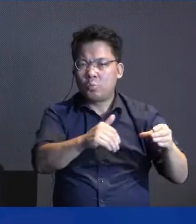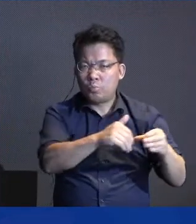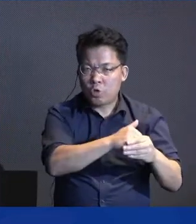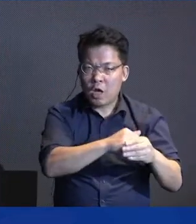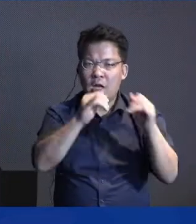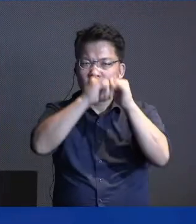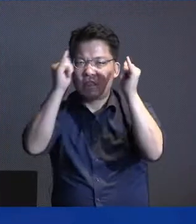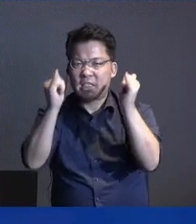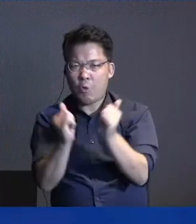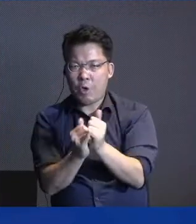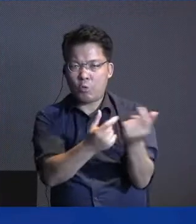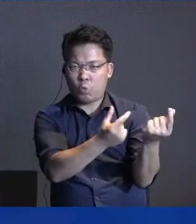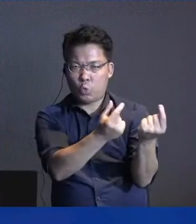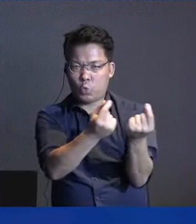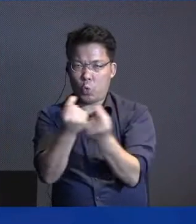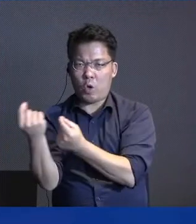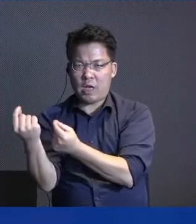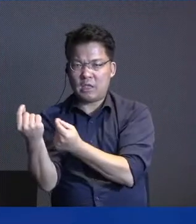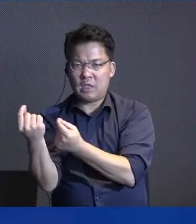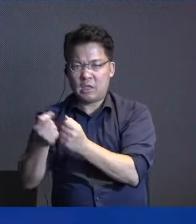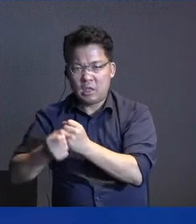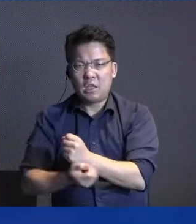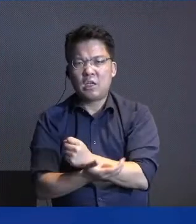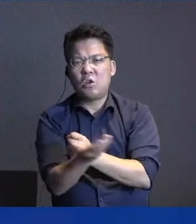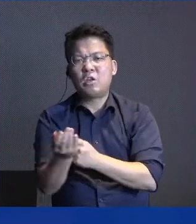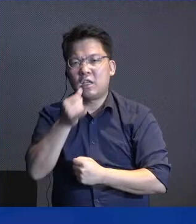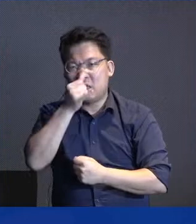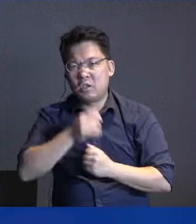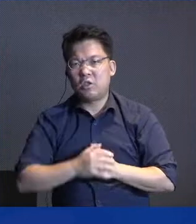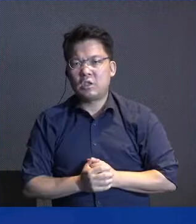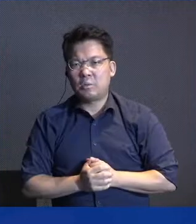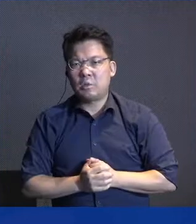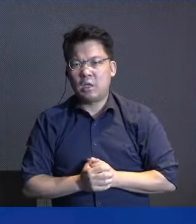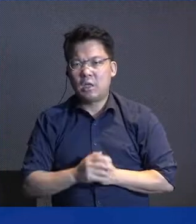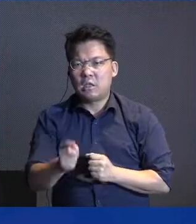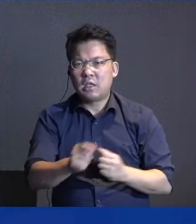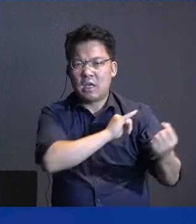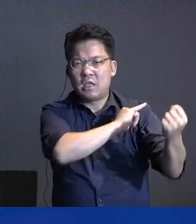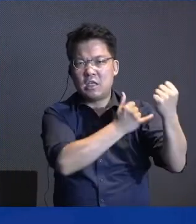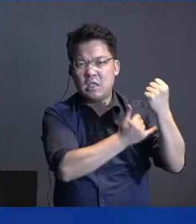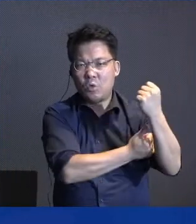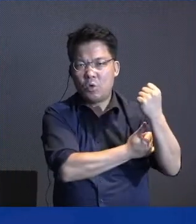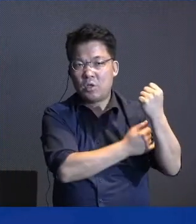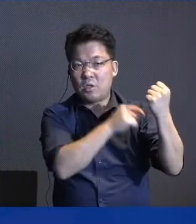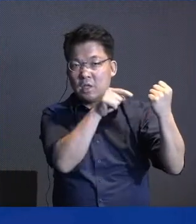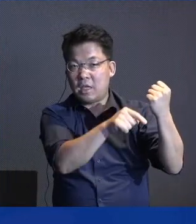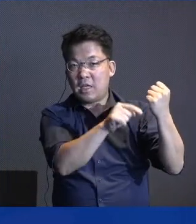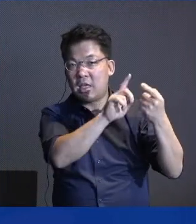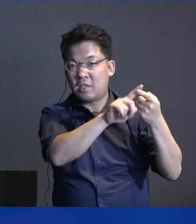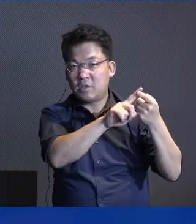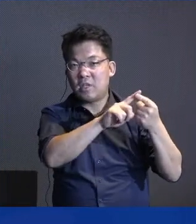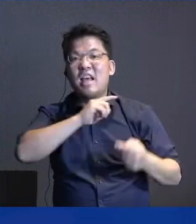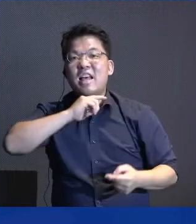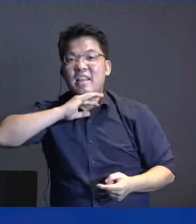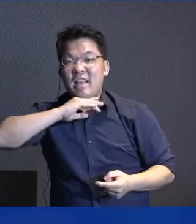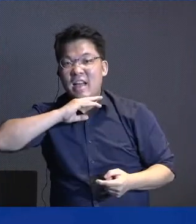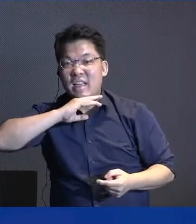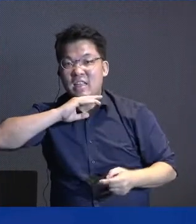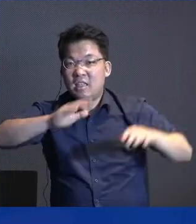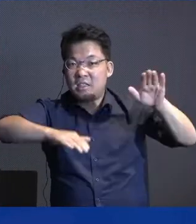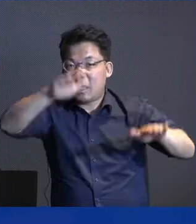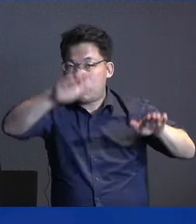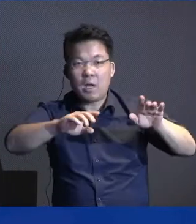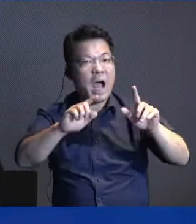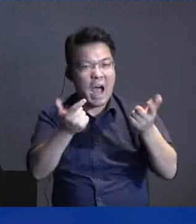are no age bar. We cannot deny any age group of any particular